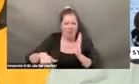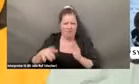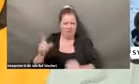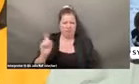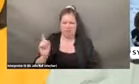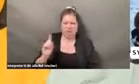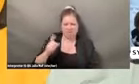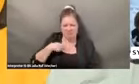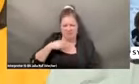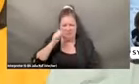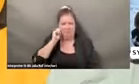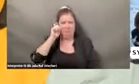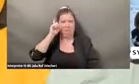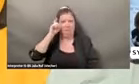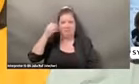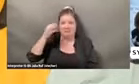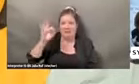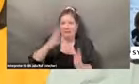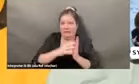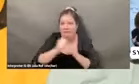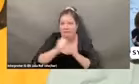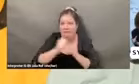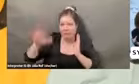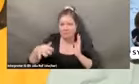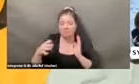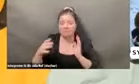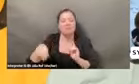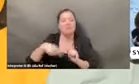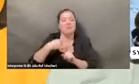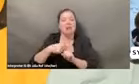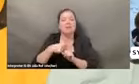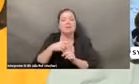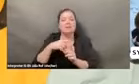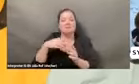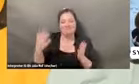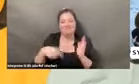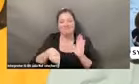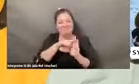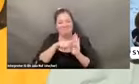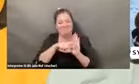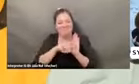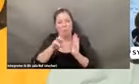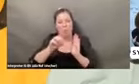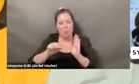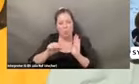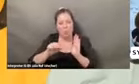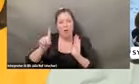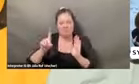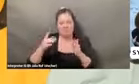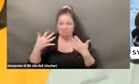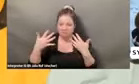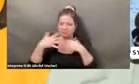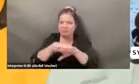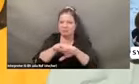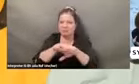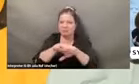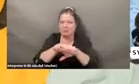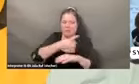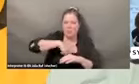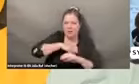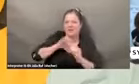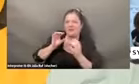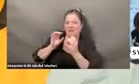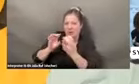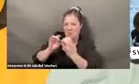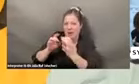know that since we did the review of the implementation of the directive, the Commission and the member states are really focusing on this, because that